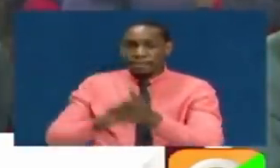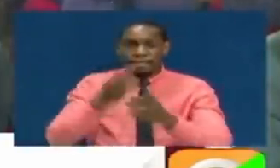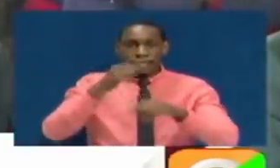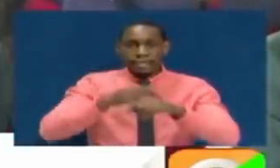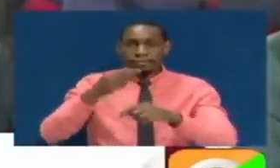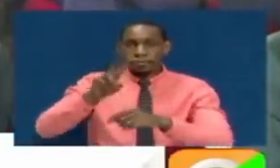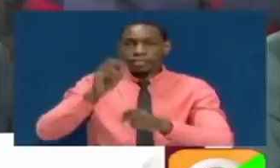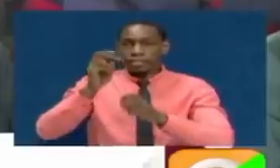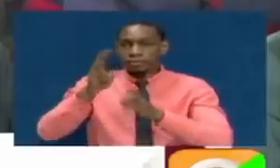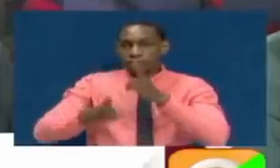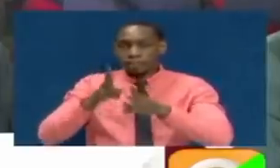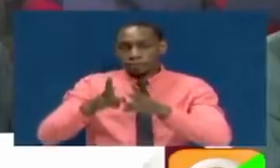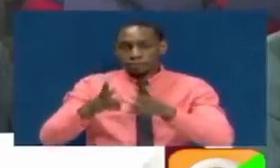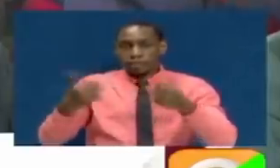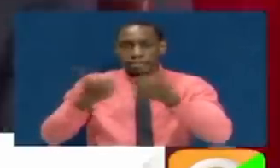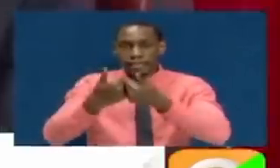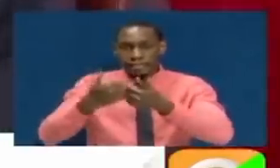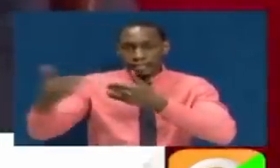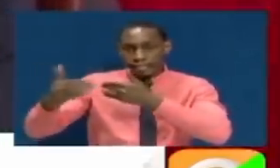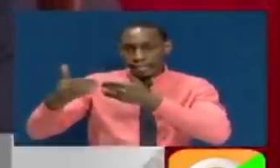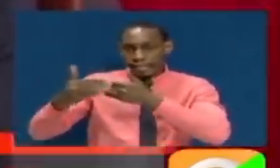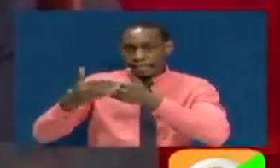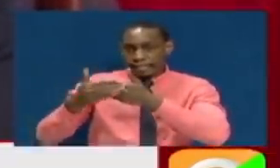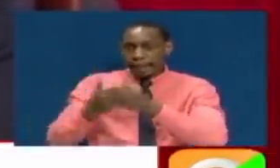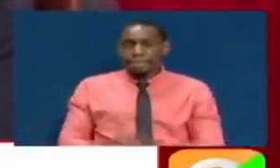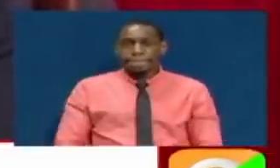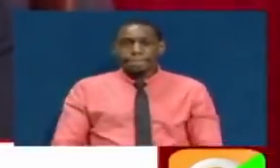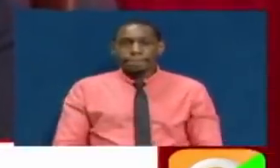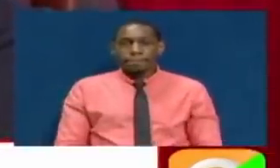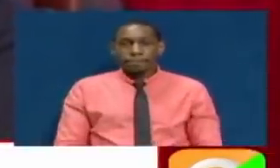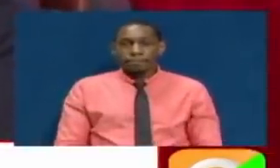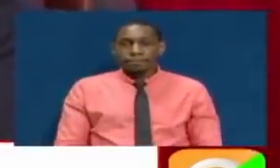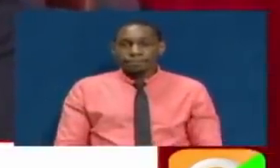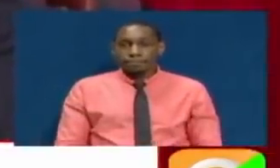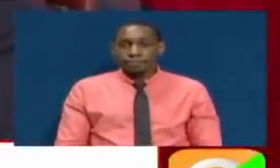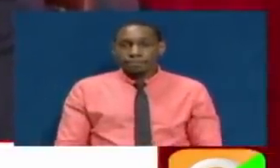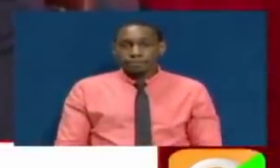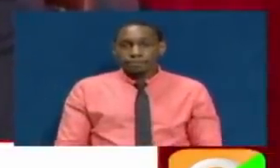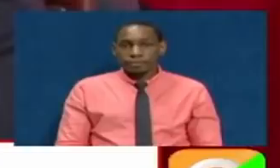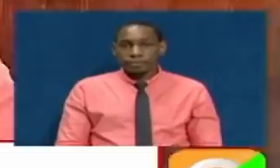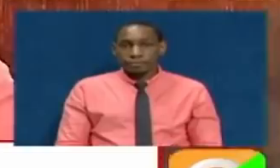the 2022 race beckons. Francis Gashuri, Citizen TV.